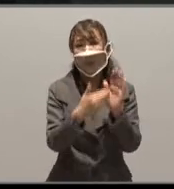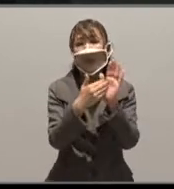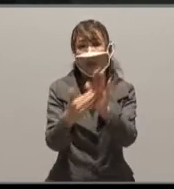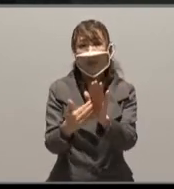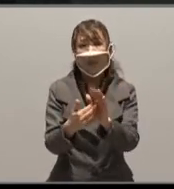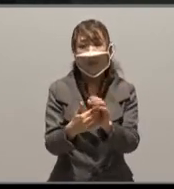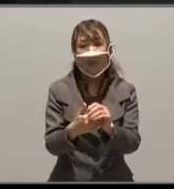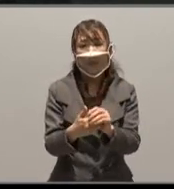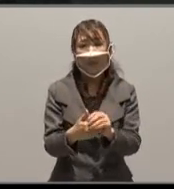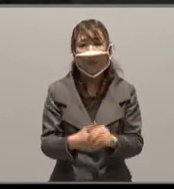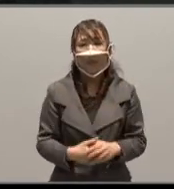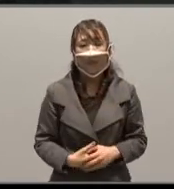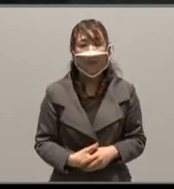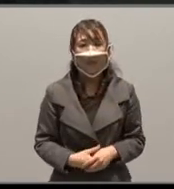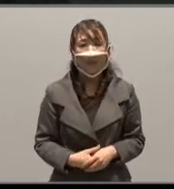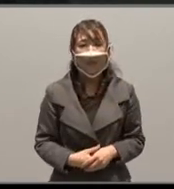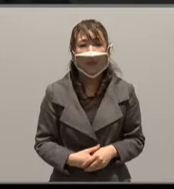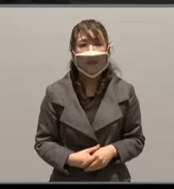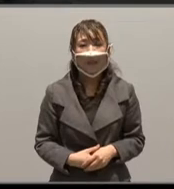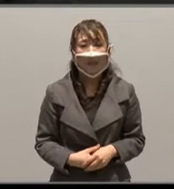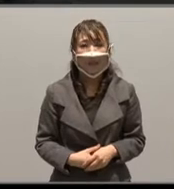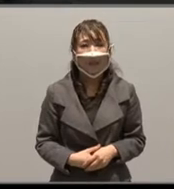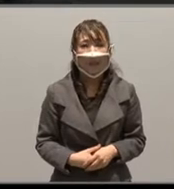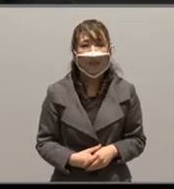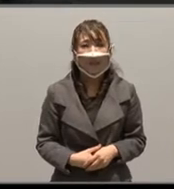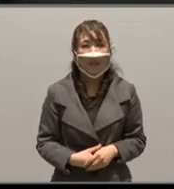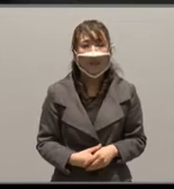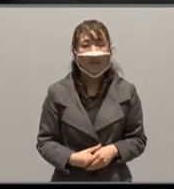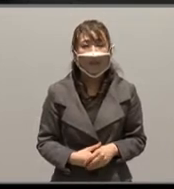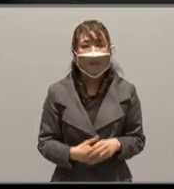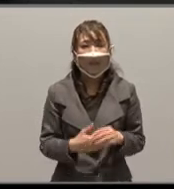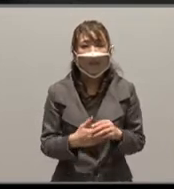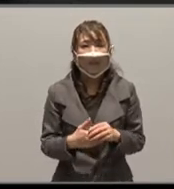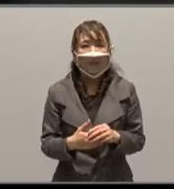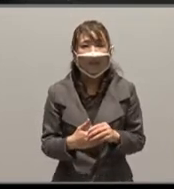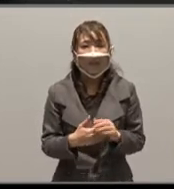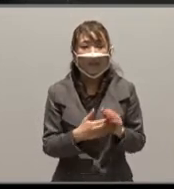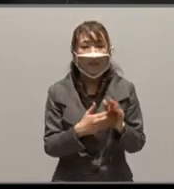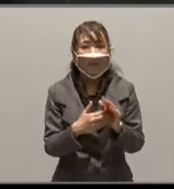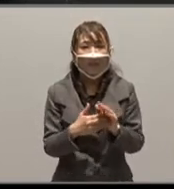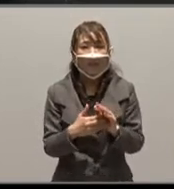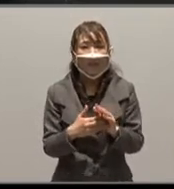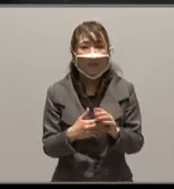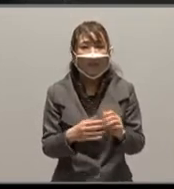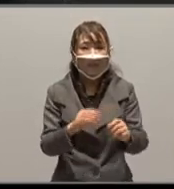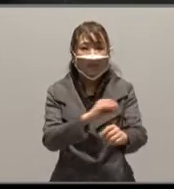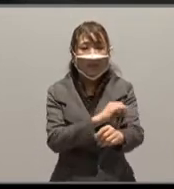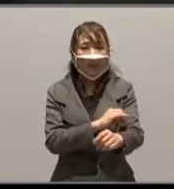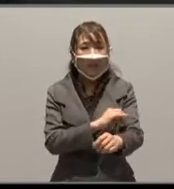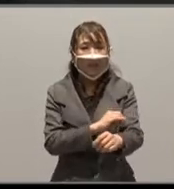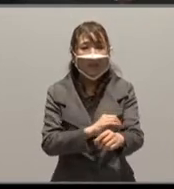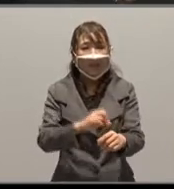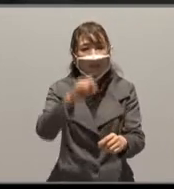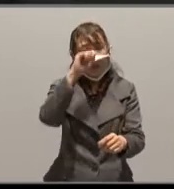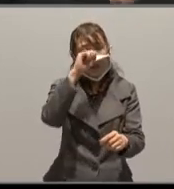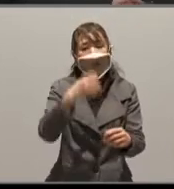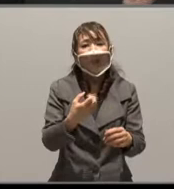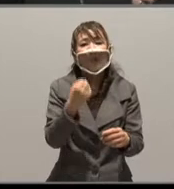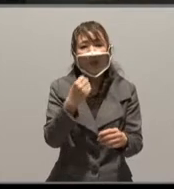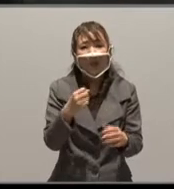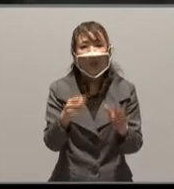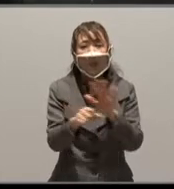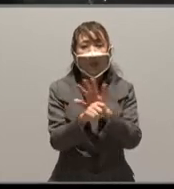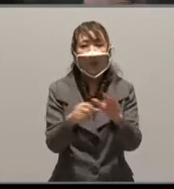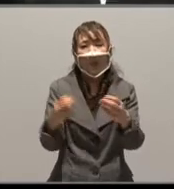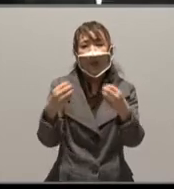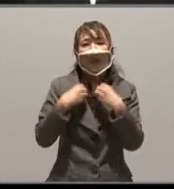Next, let's look at the immune functions. Immune function is very important. All the people with weakened immune system and